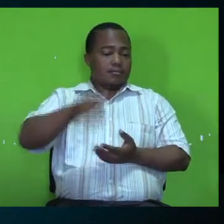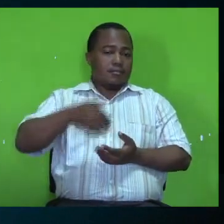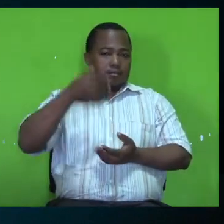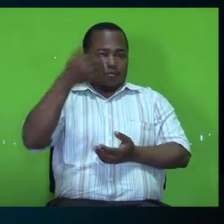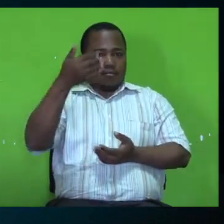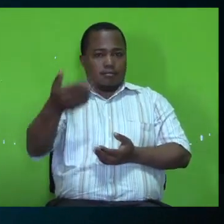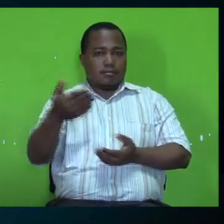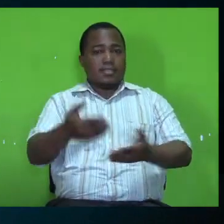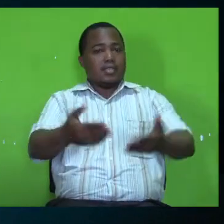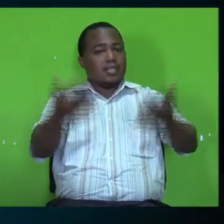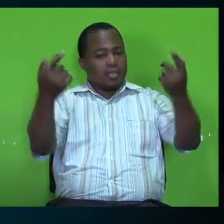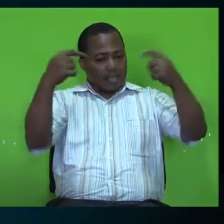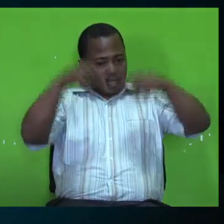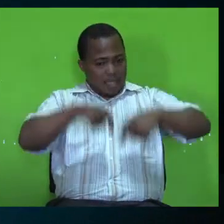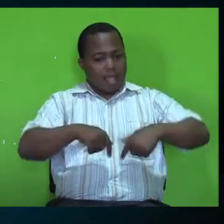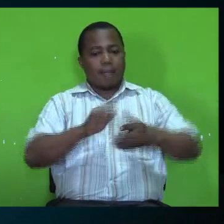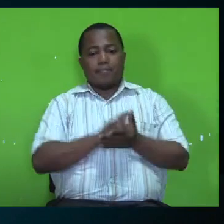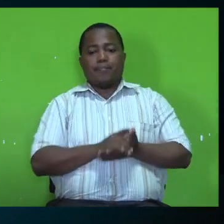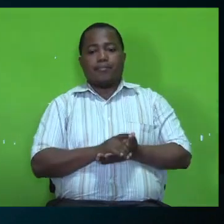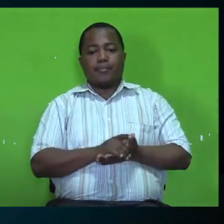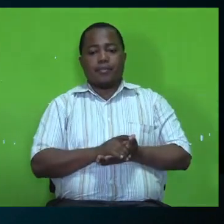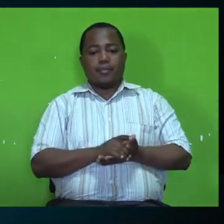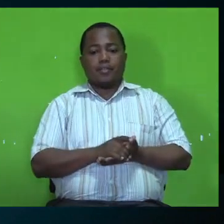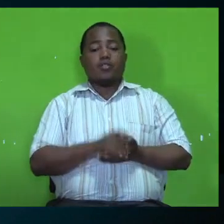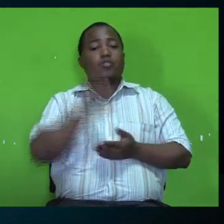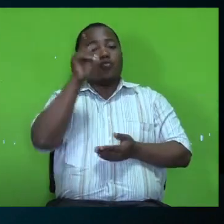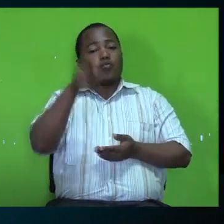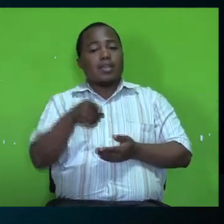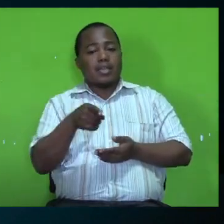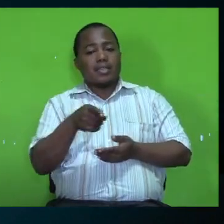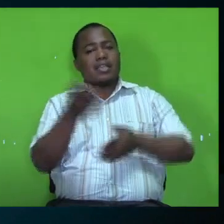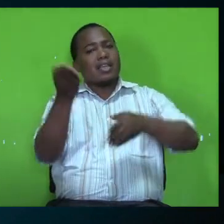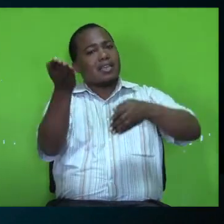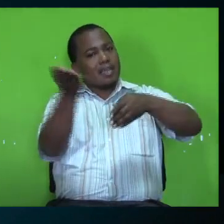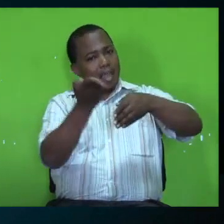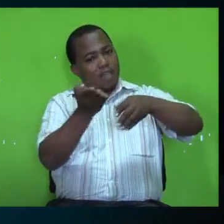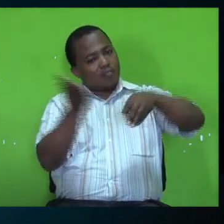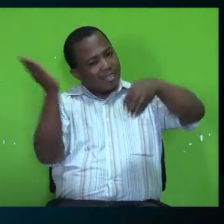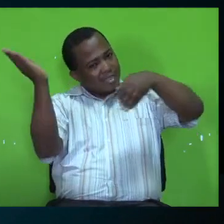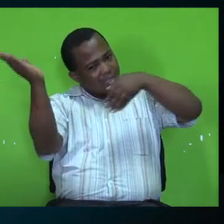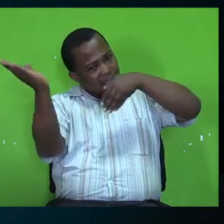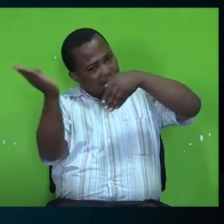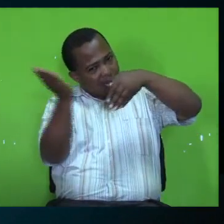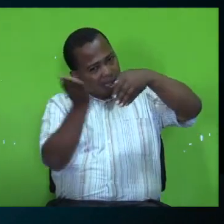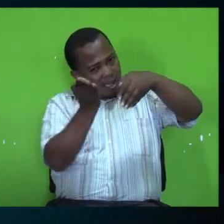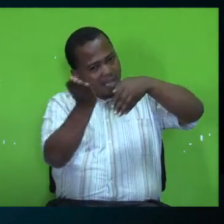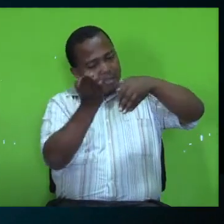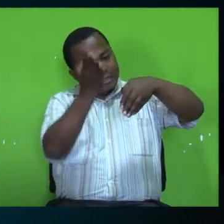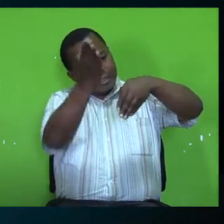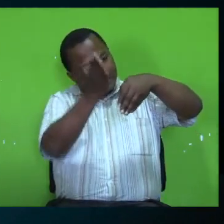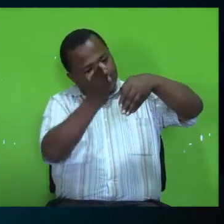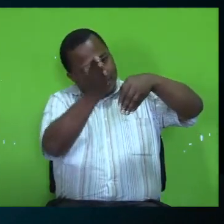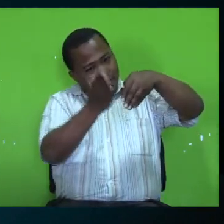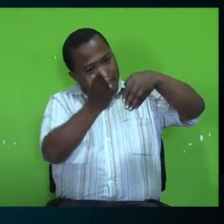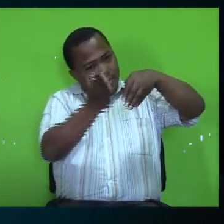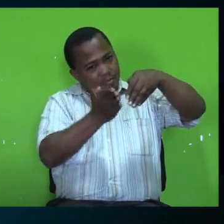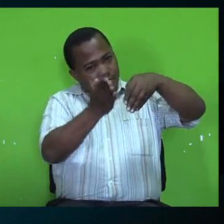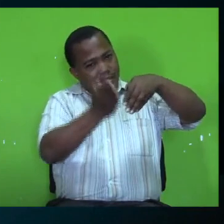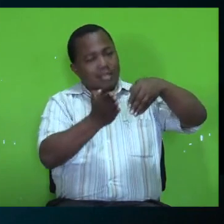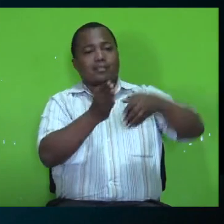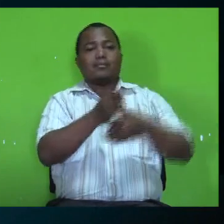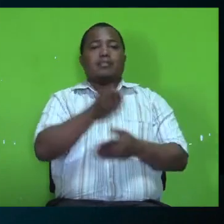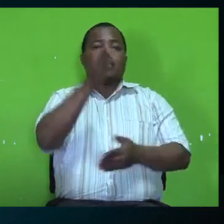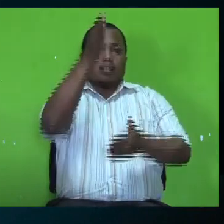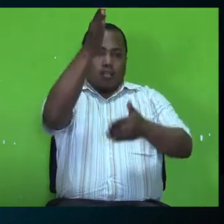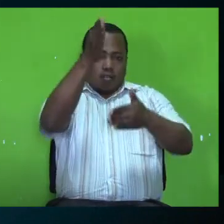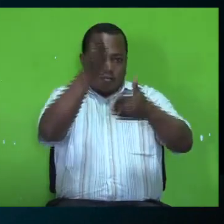Then he came up with a knife and cut cross-sectionally the stem of